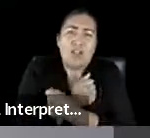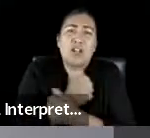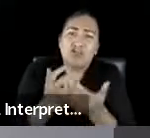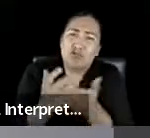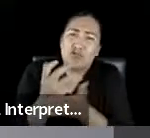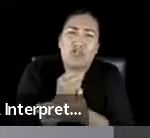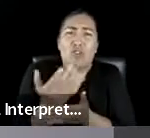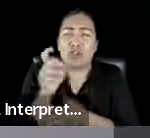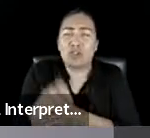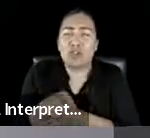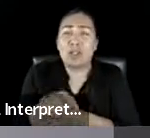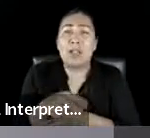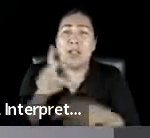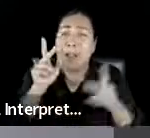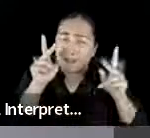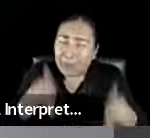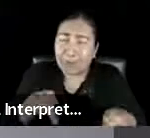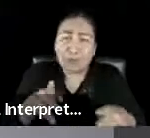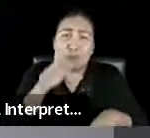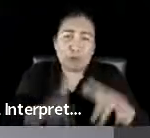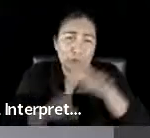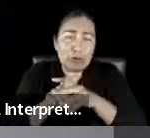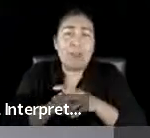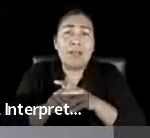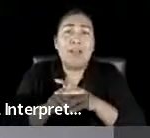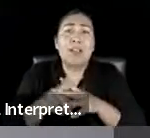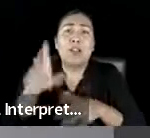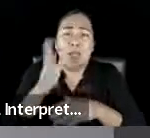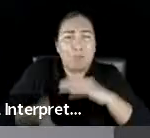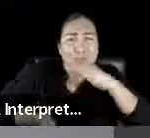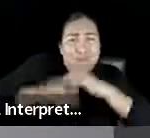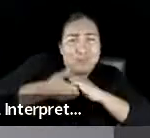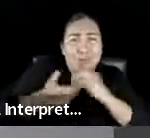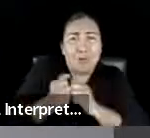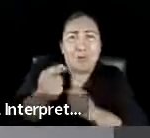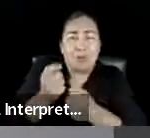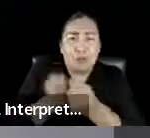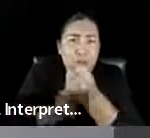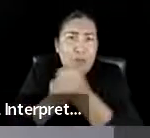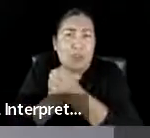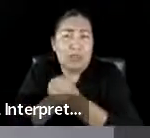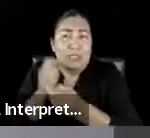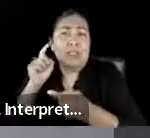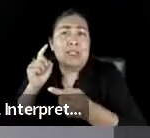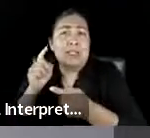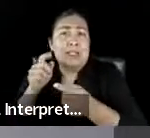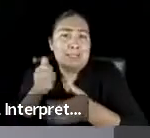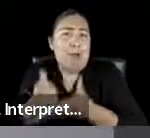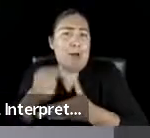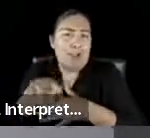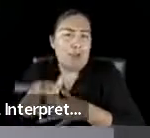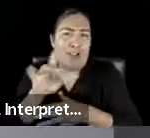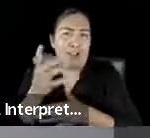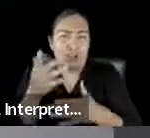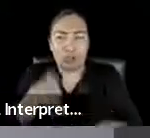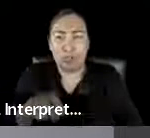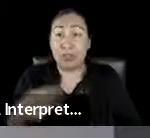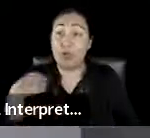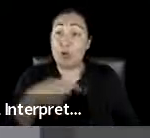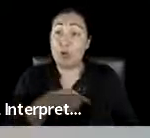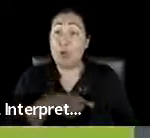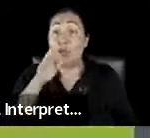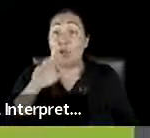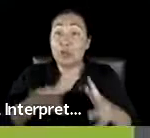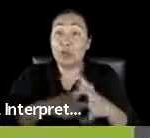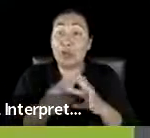up and they will be honored to sit with you until you find your hope again. Thank you all for being here tonight. And we're going to jump right in with the Walk in Our Shoes